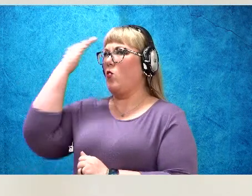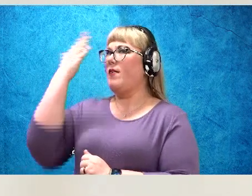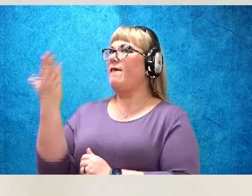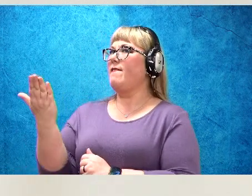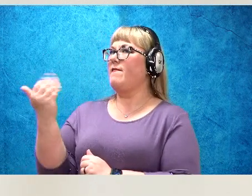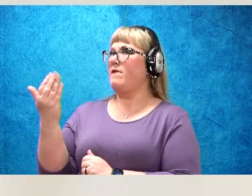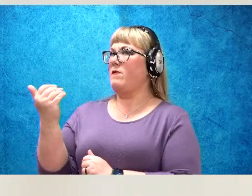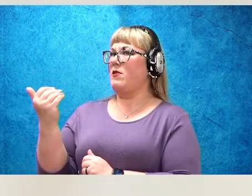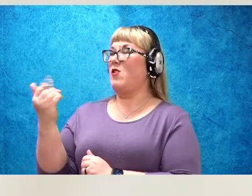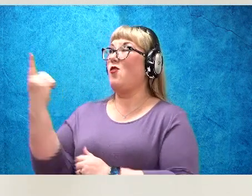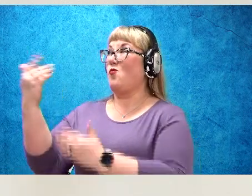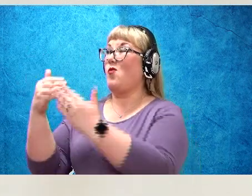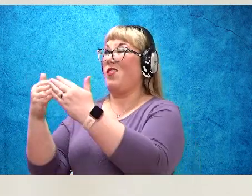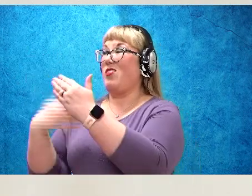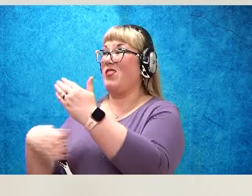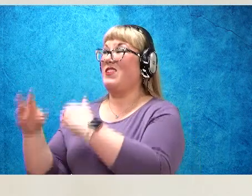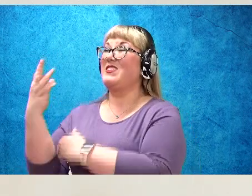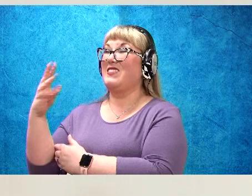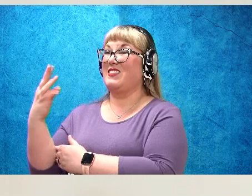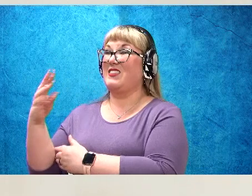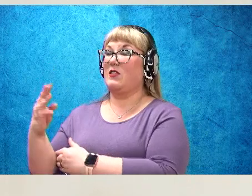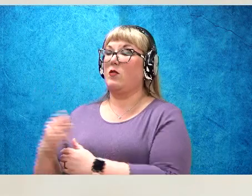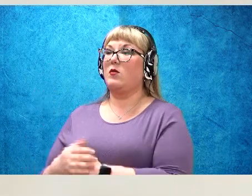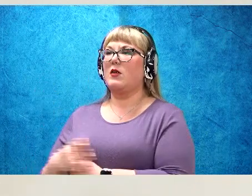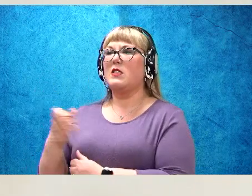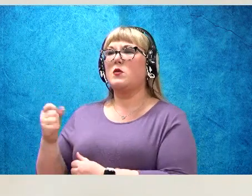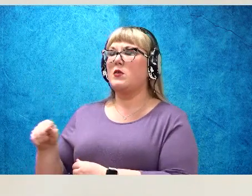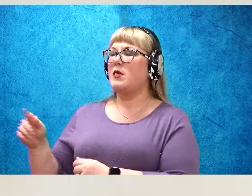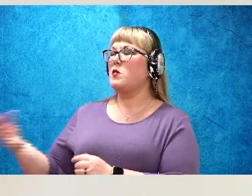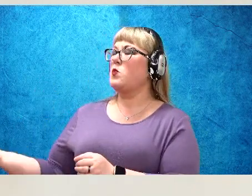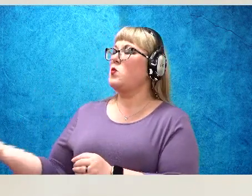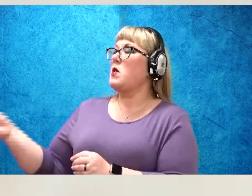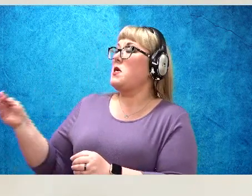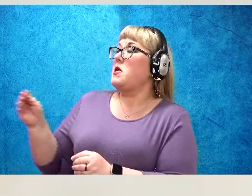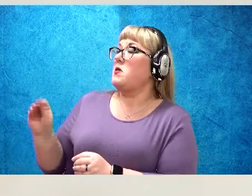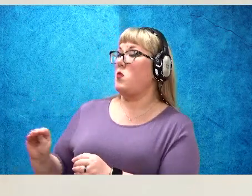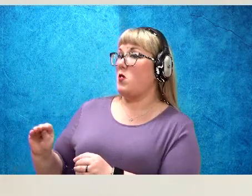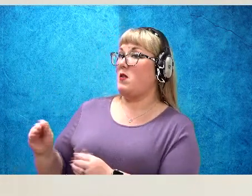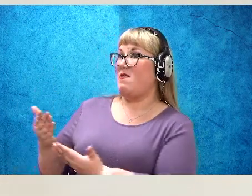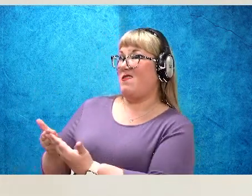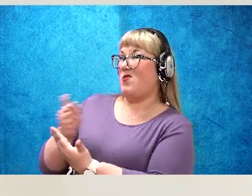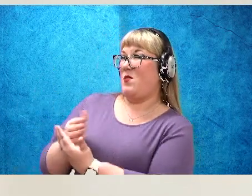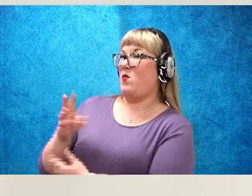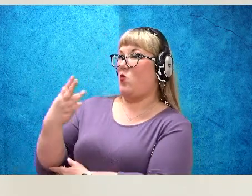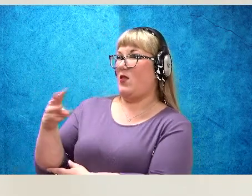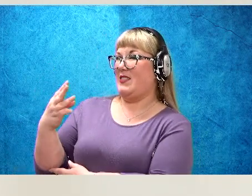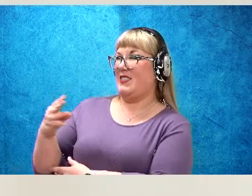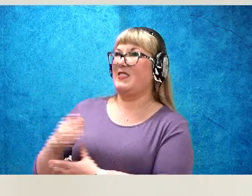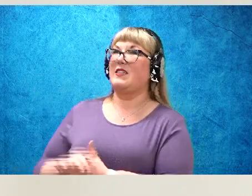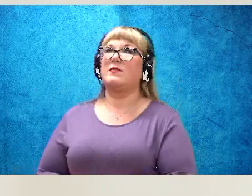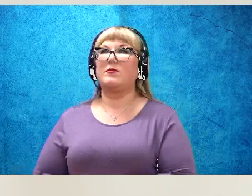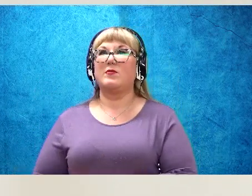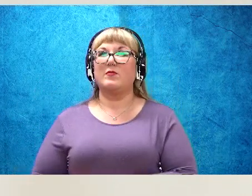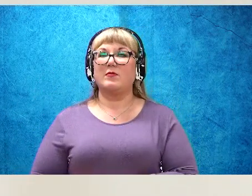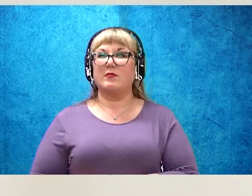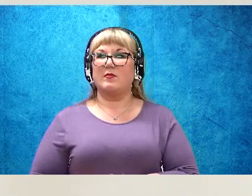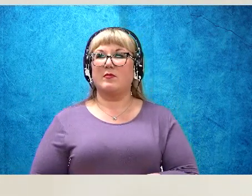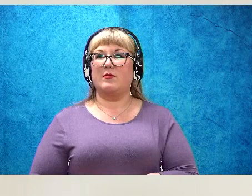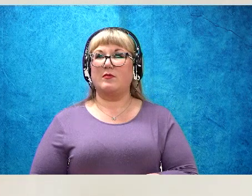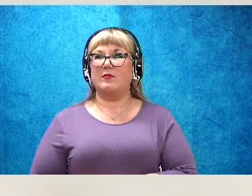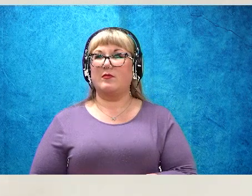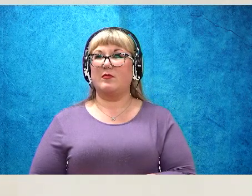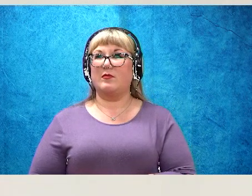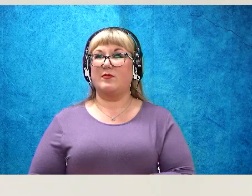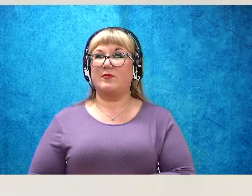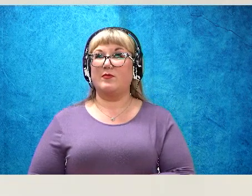is 1 less than 16. So let's put this right before the 16. Great job.